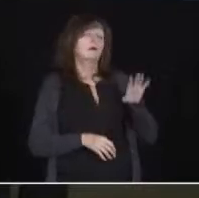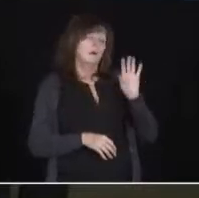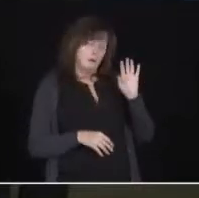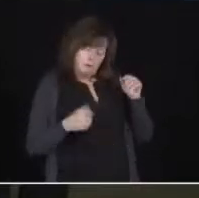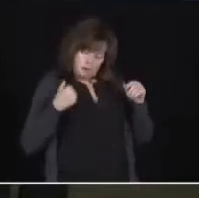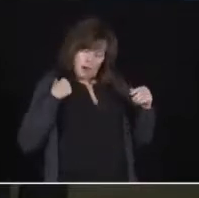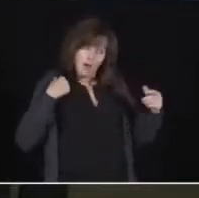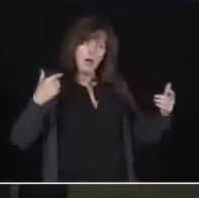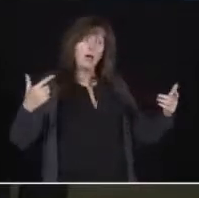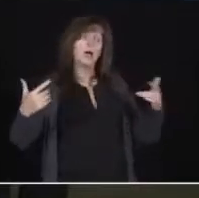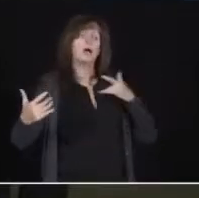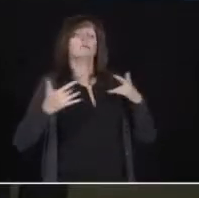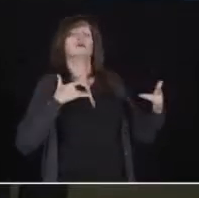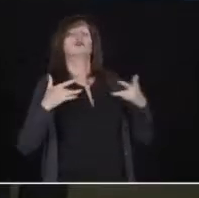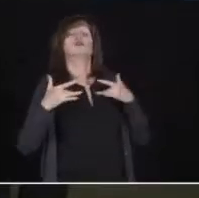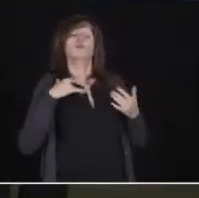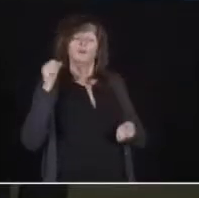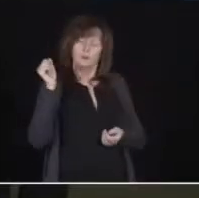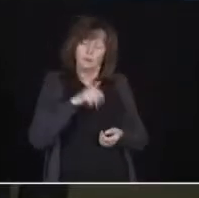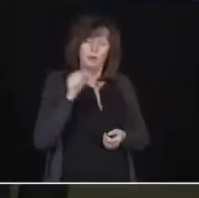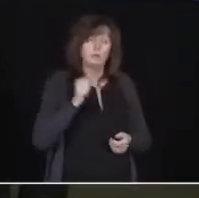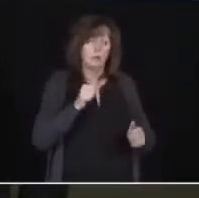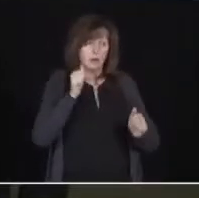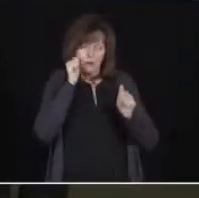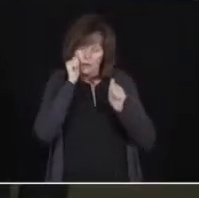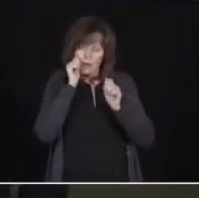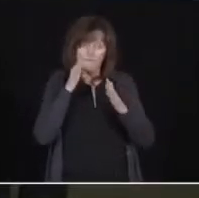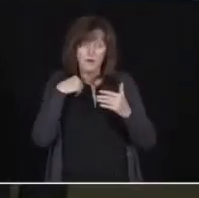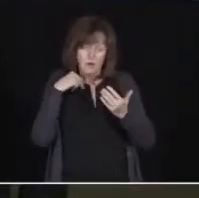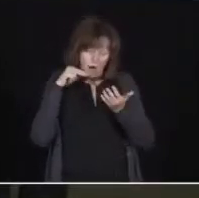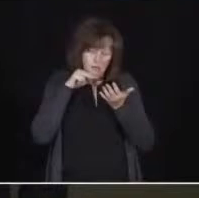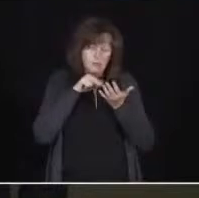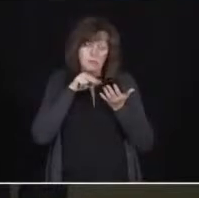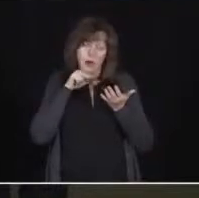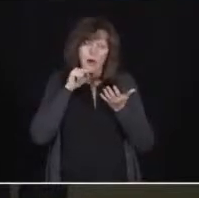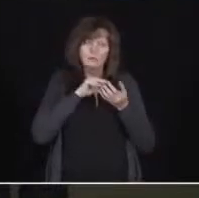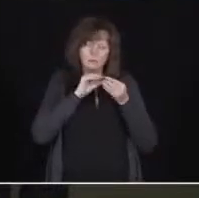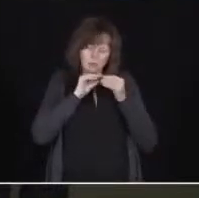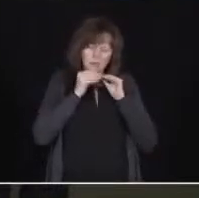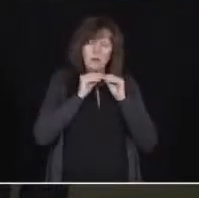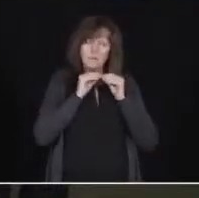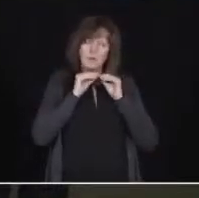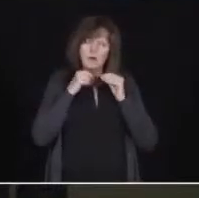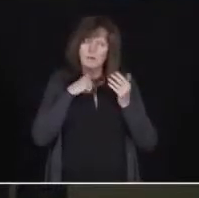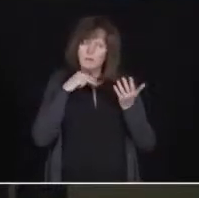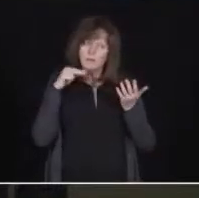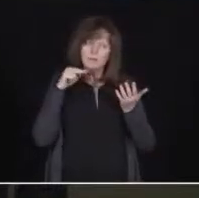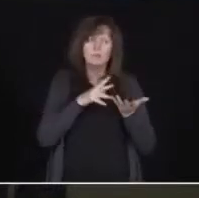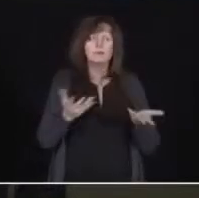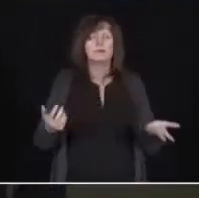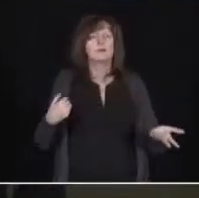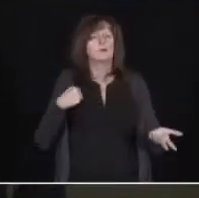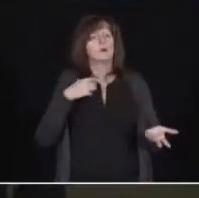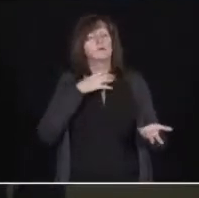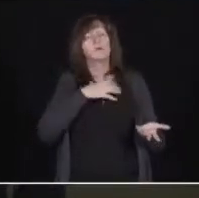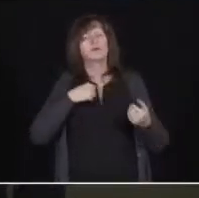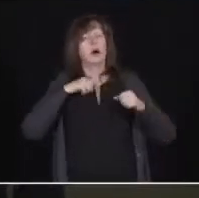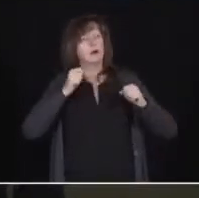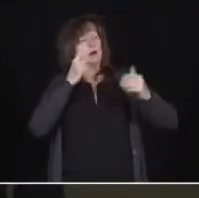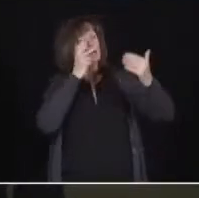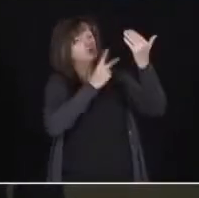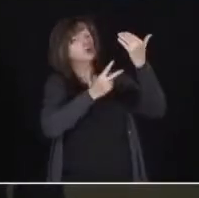these numbers every single day, and I just wish again, when I could tell you what's going to happen 2 weeks down the road.